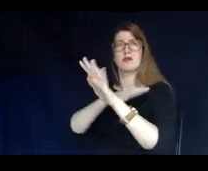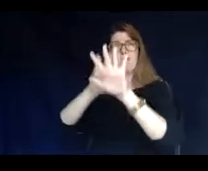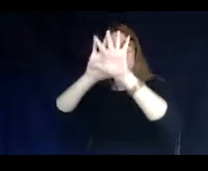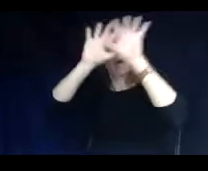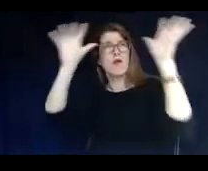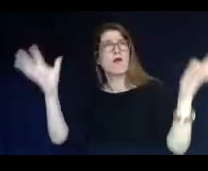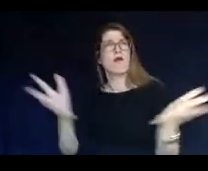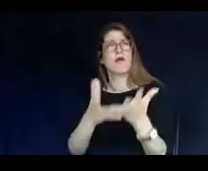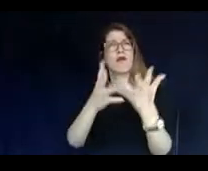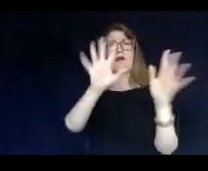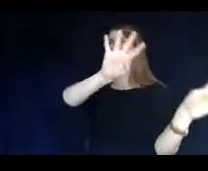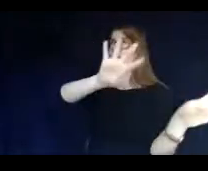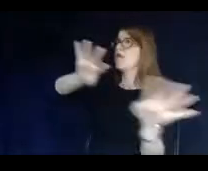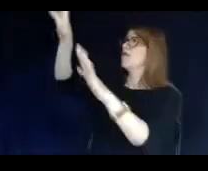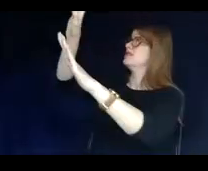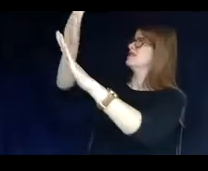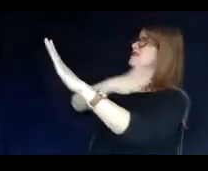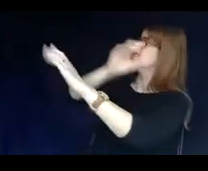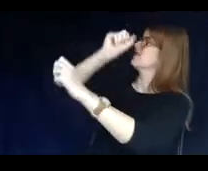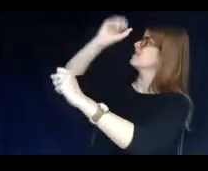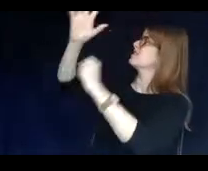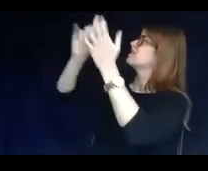Creation sings your praises so